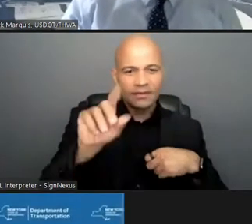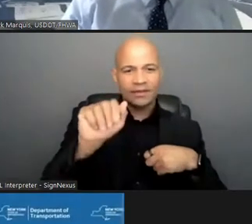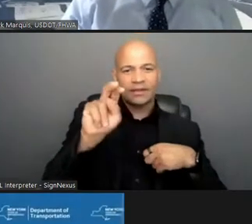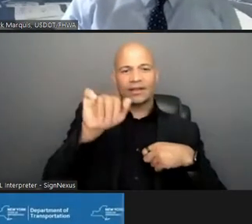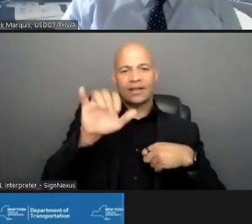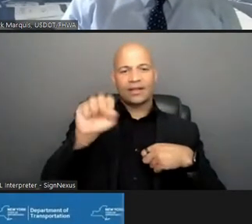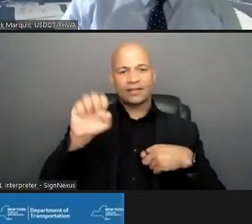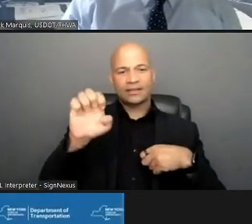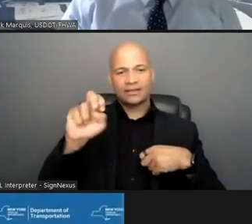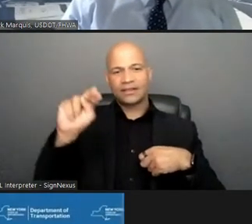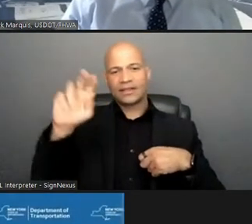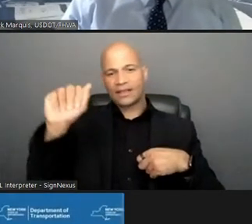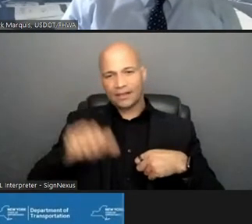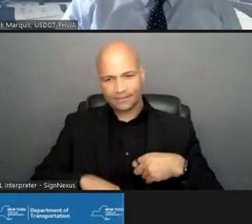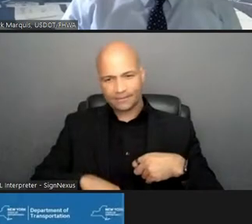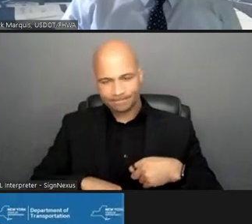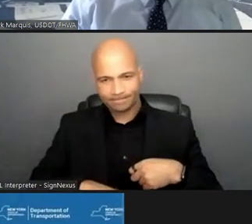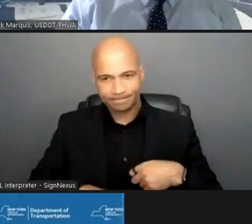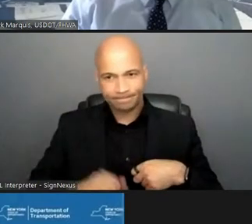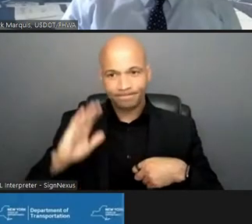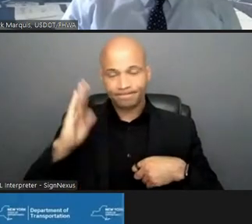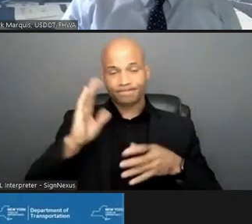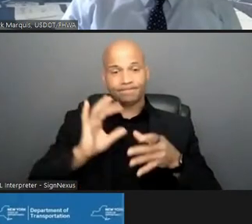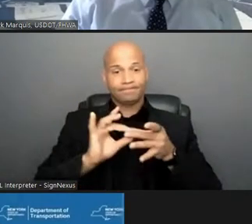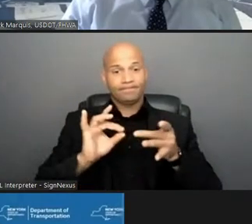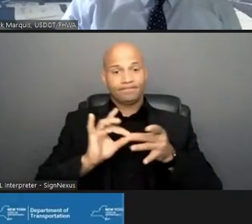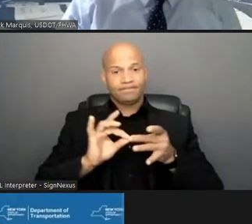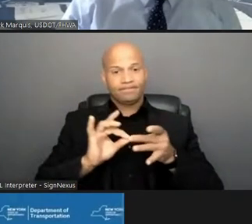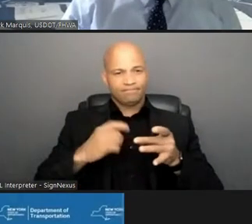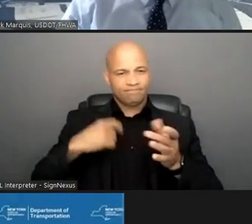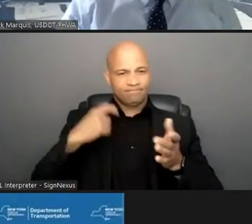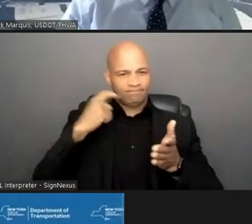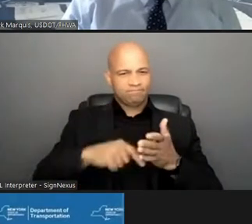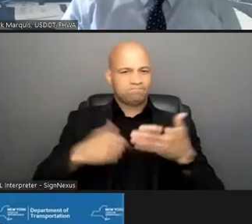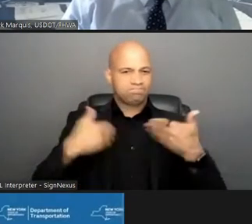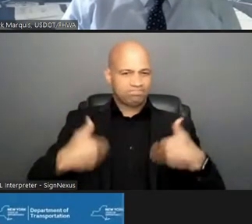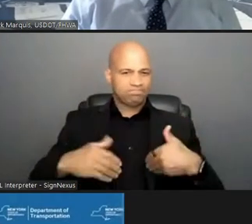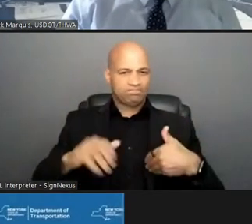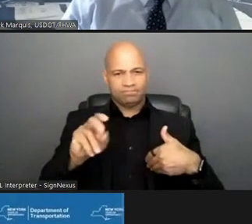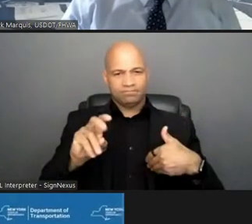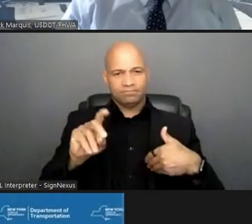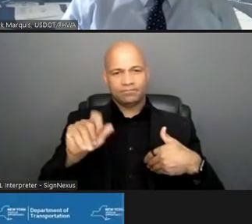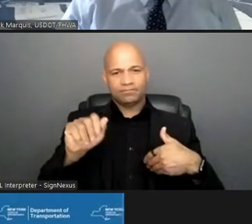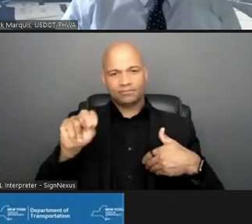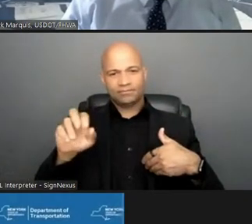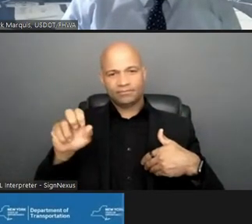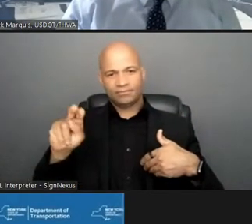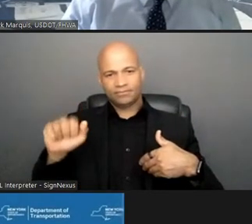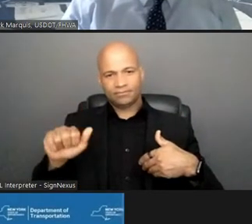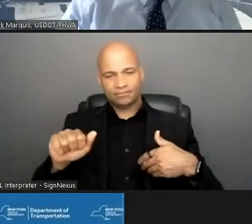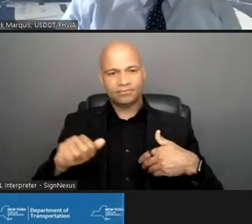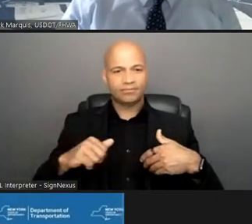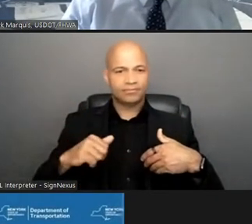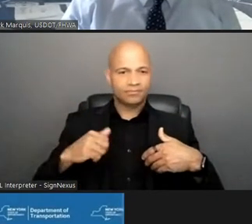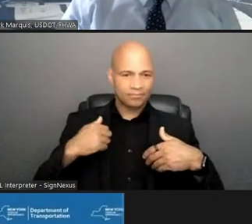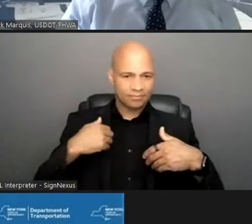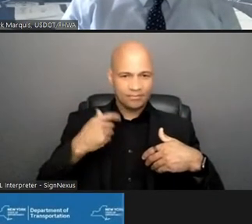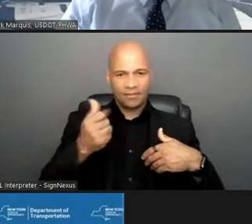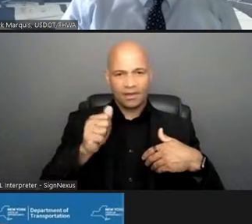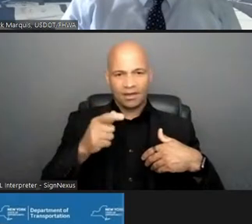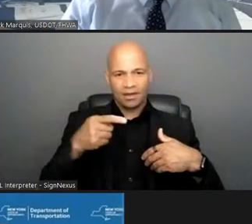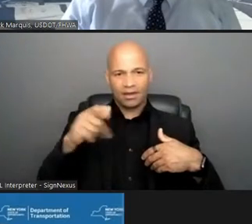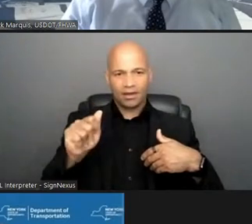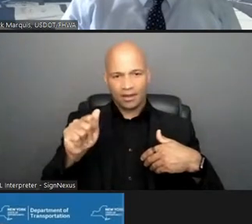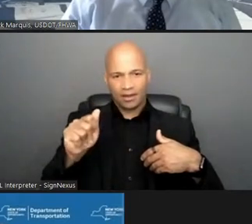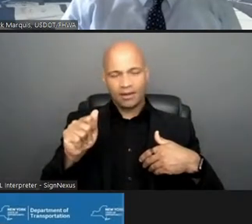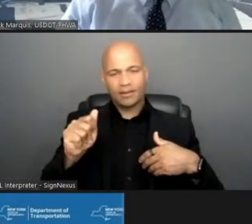uh good afternoon uh so as stated my name is Danny Senna I'm the director at Agape transportation we are a